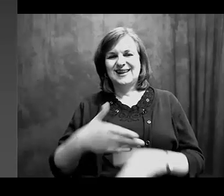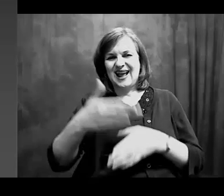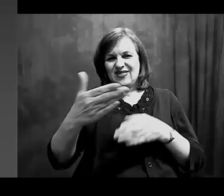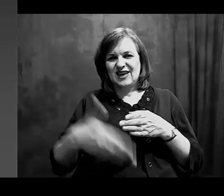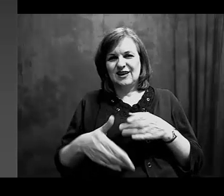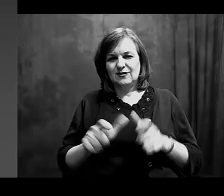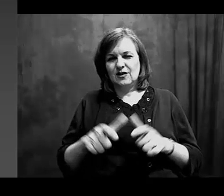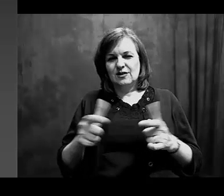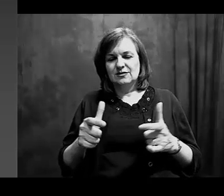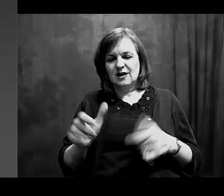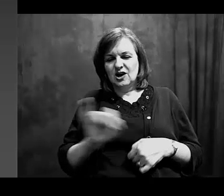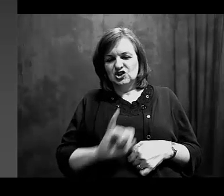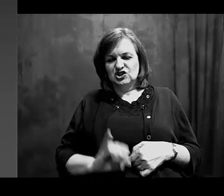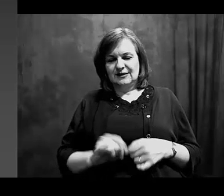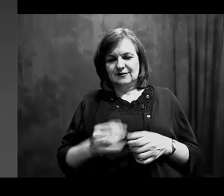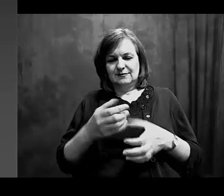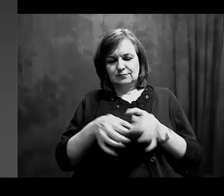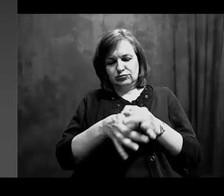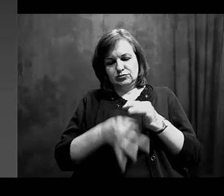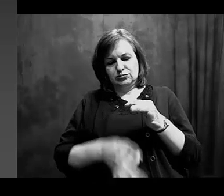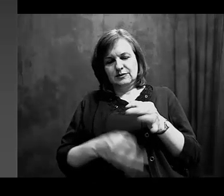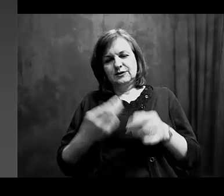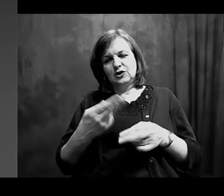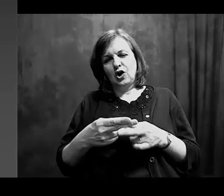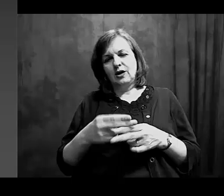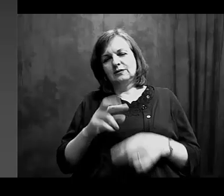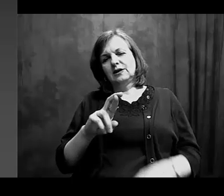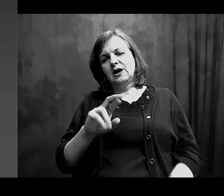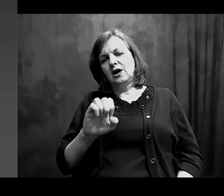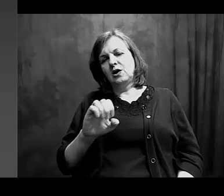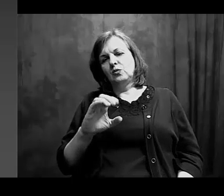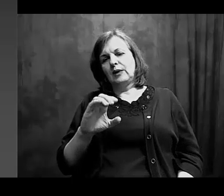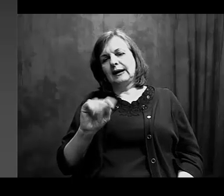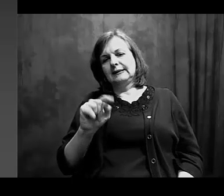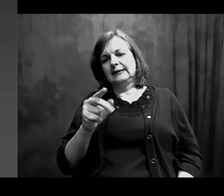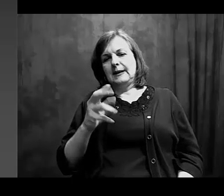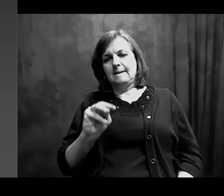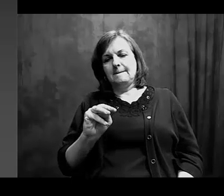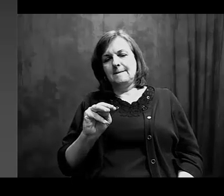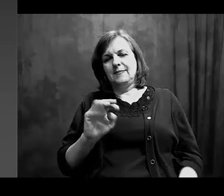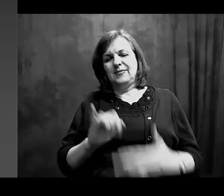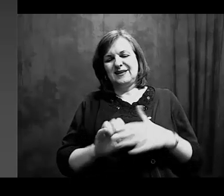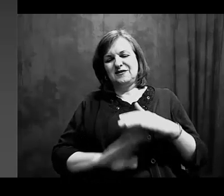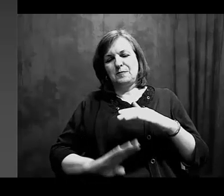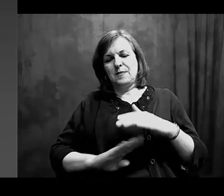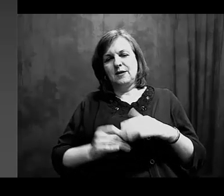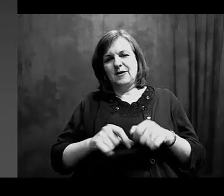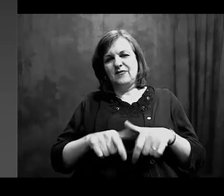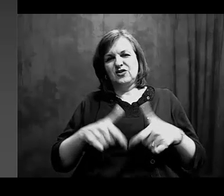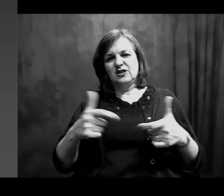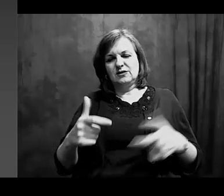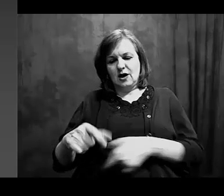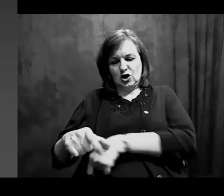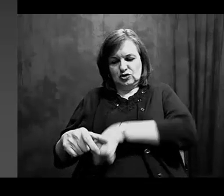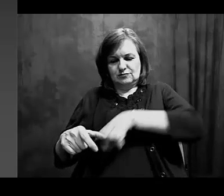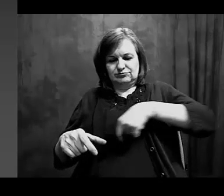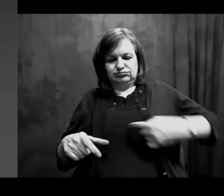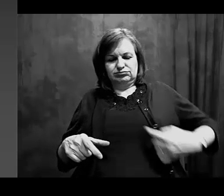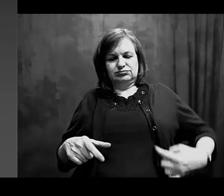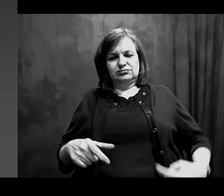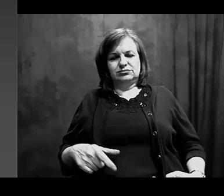we're going to start looking at some absorption here. The colon's primary purpose is to absorb water